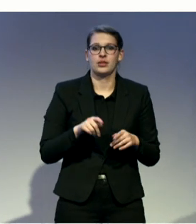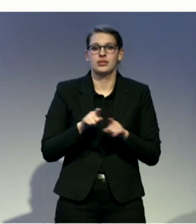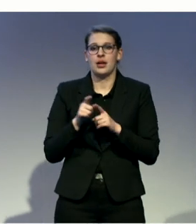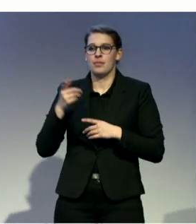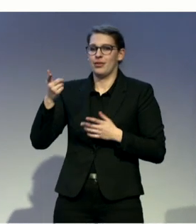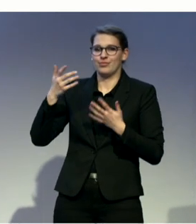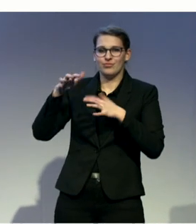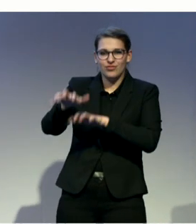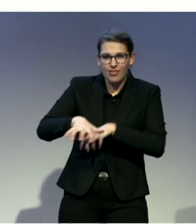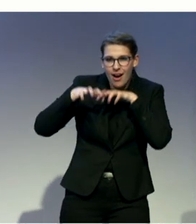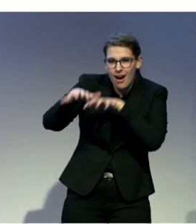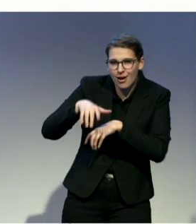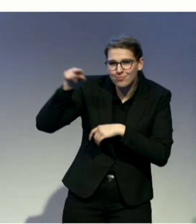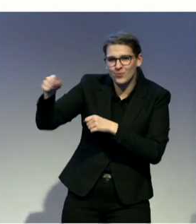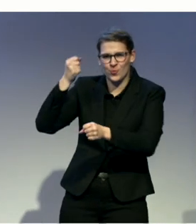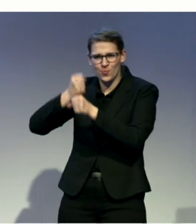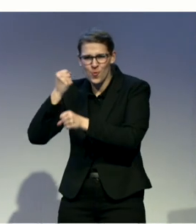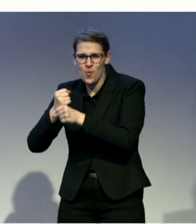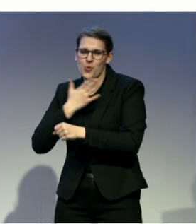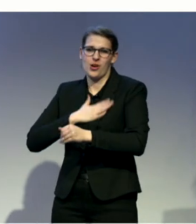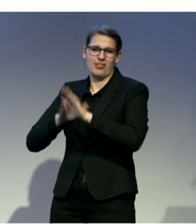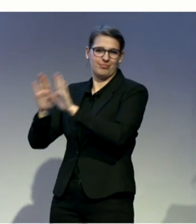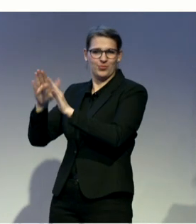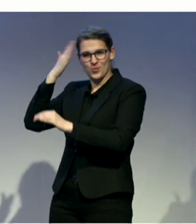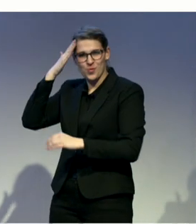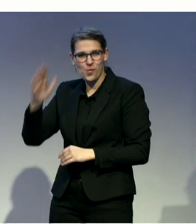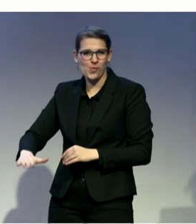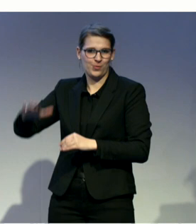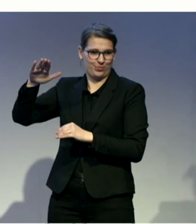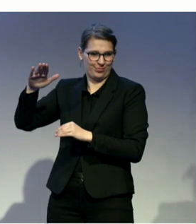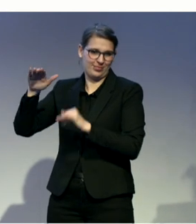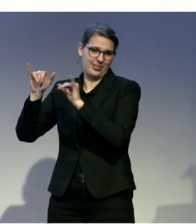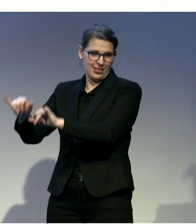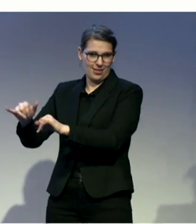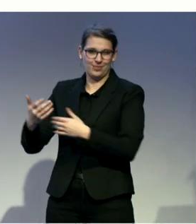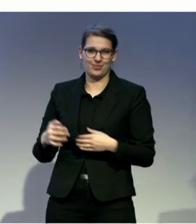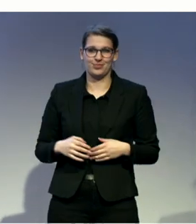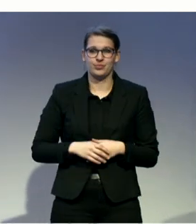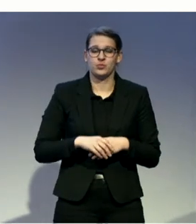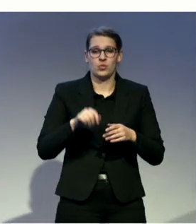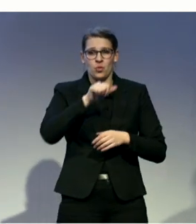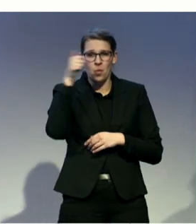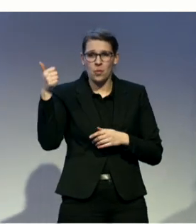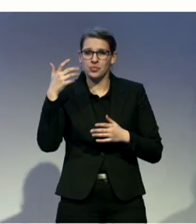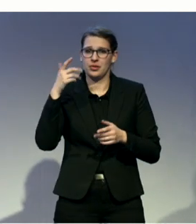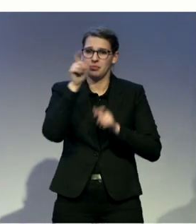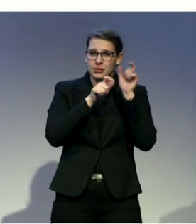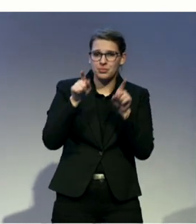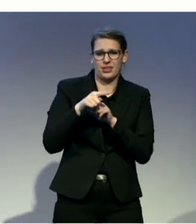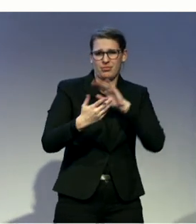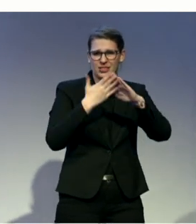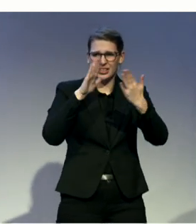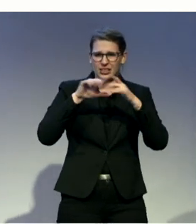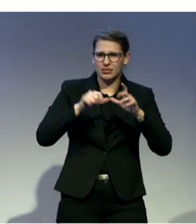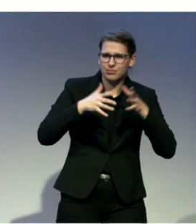communities. While we have people who have been deinstitutionalized from big cities, and they don't like to